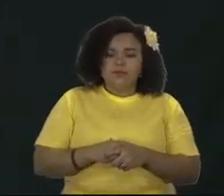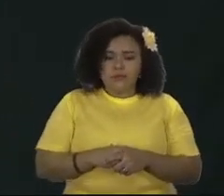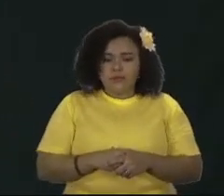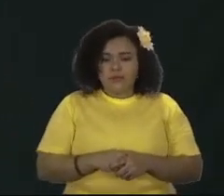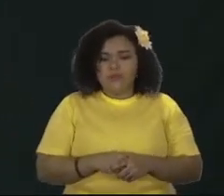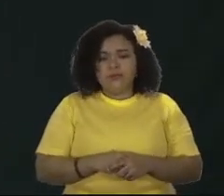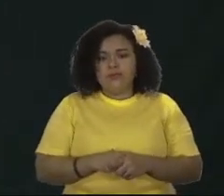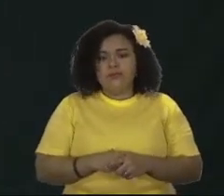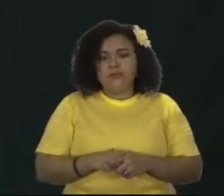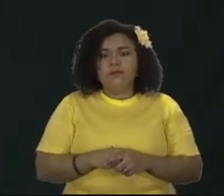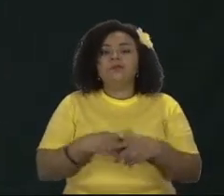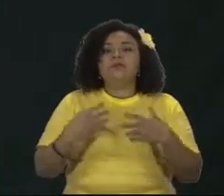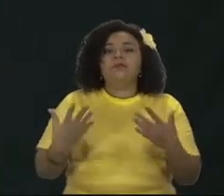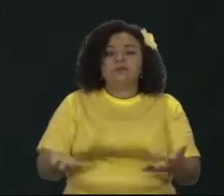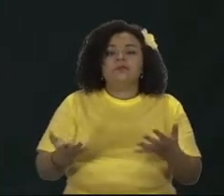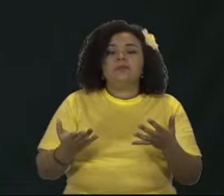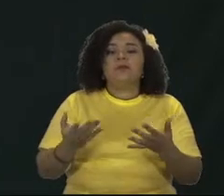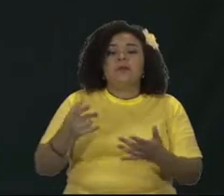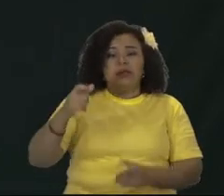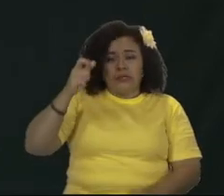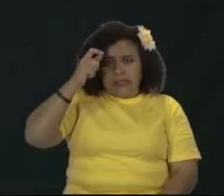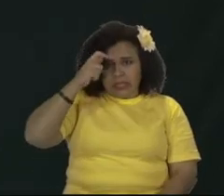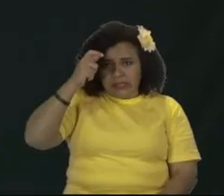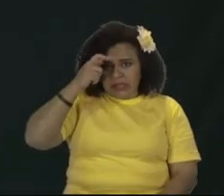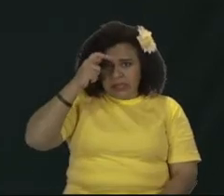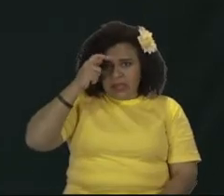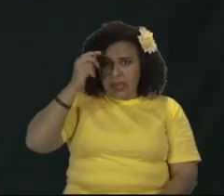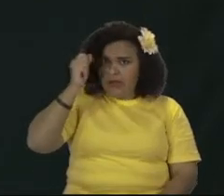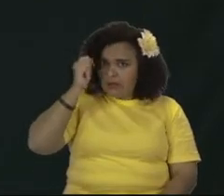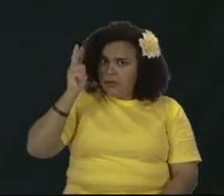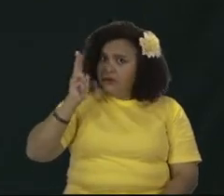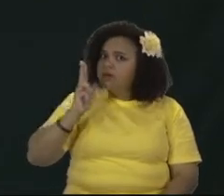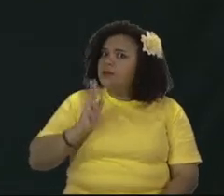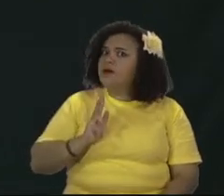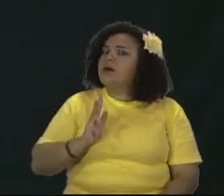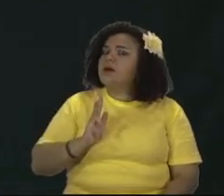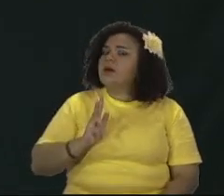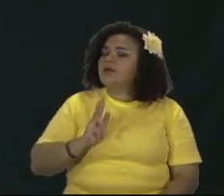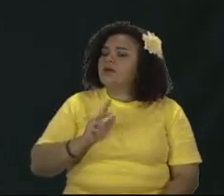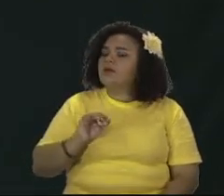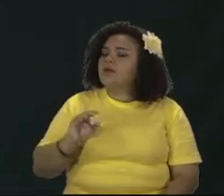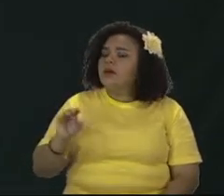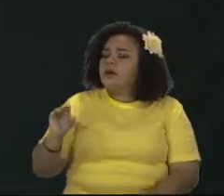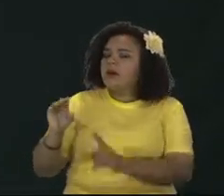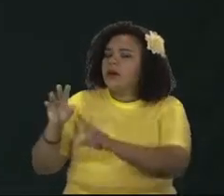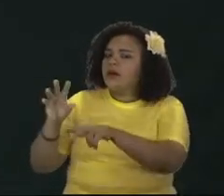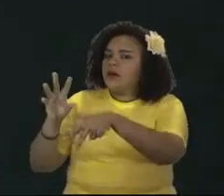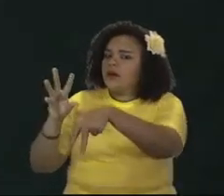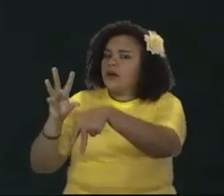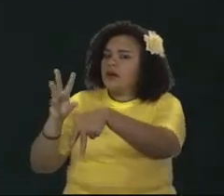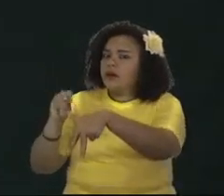And Satan, it is the king of fighting.